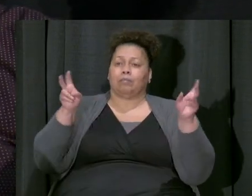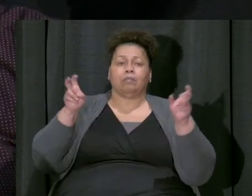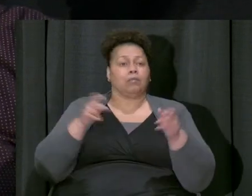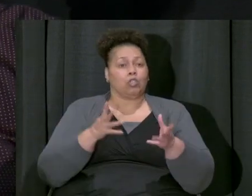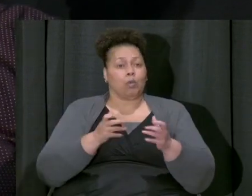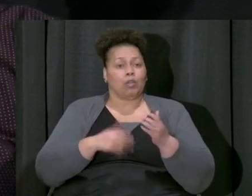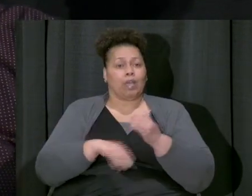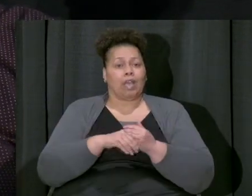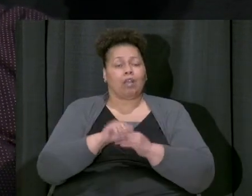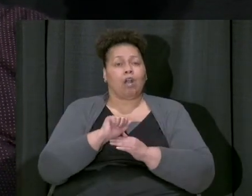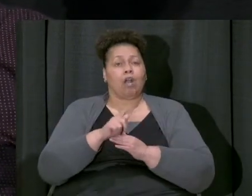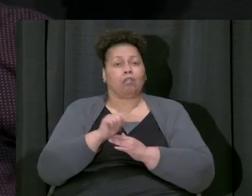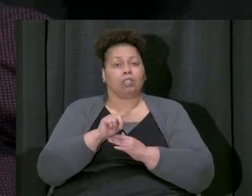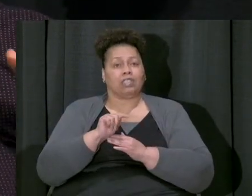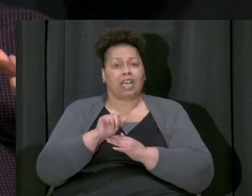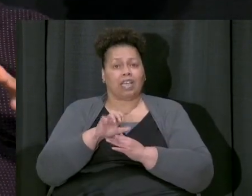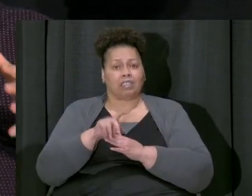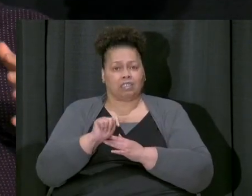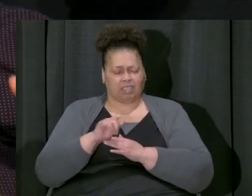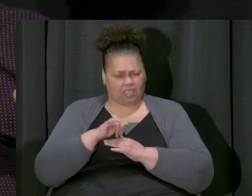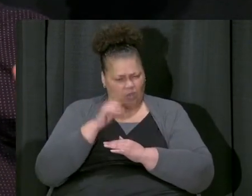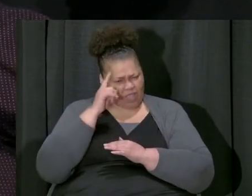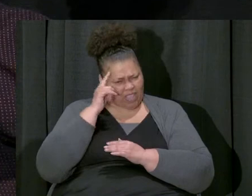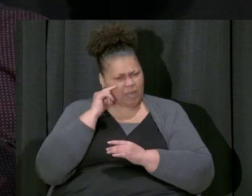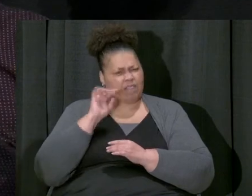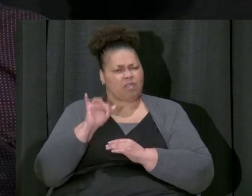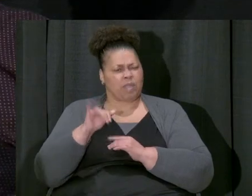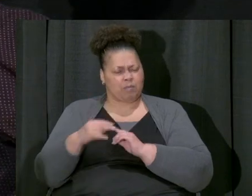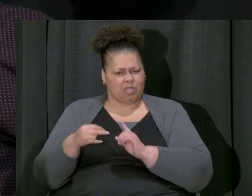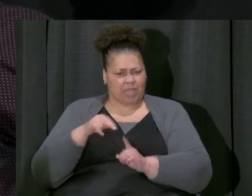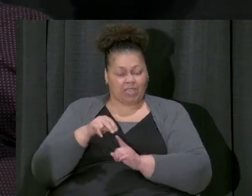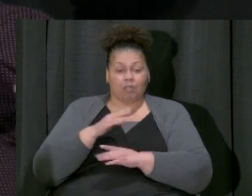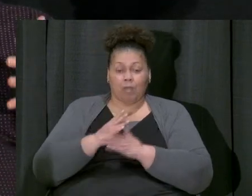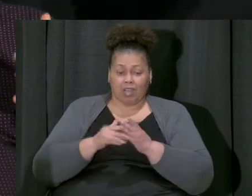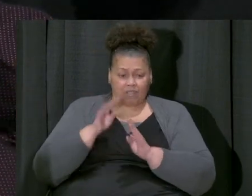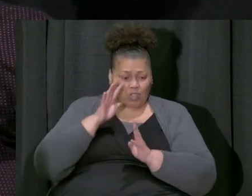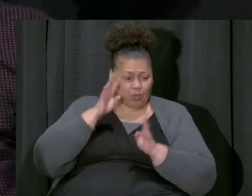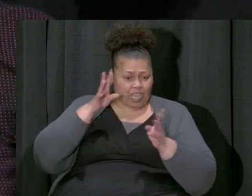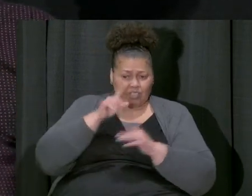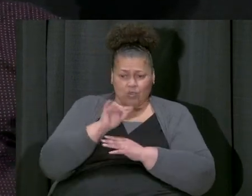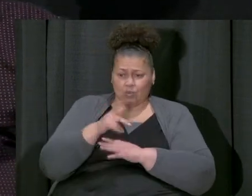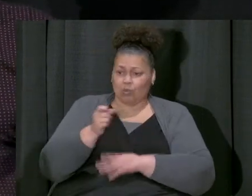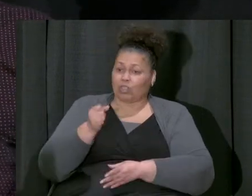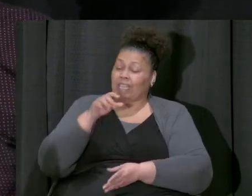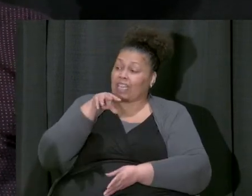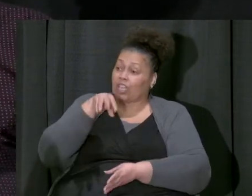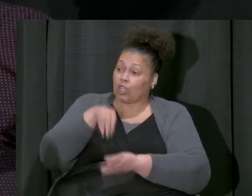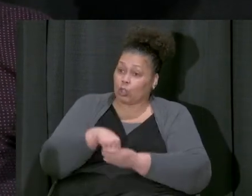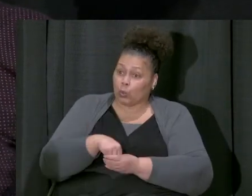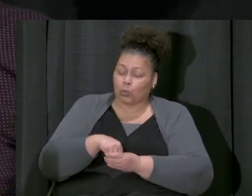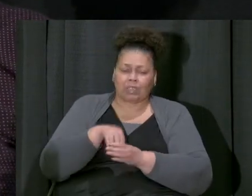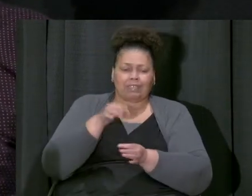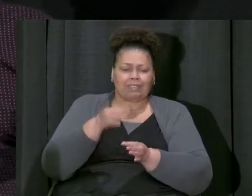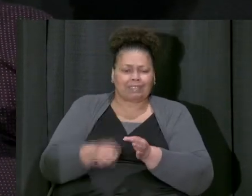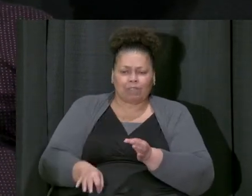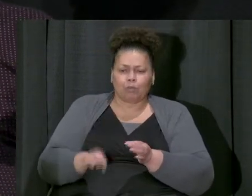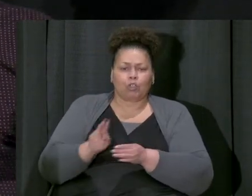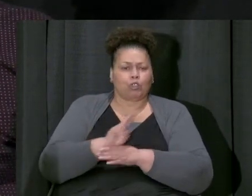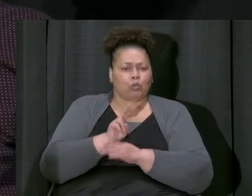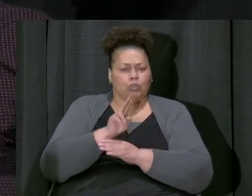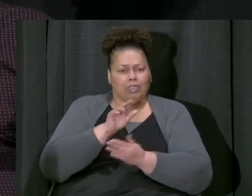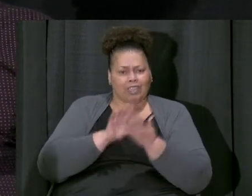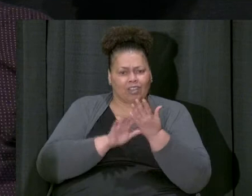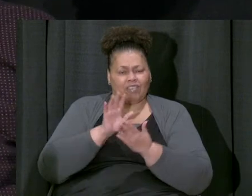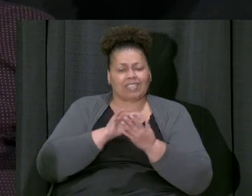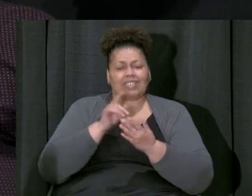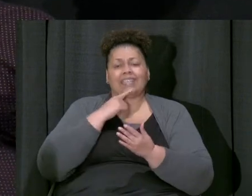perspective of having part of the creation tools include an AI or just simple user interface that advises